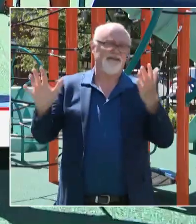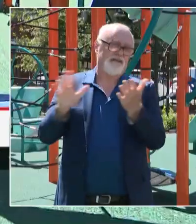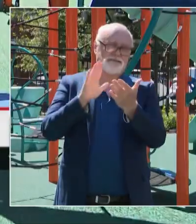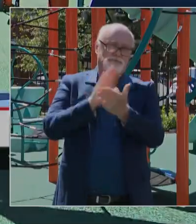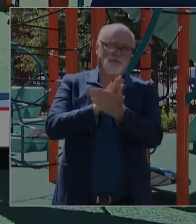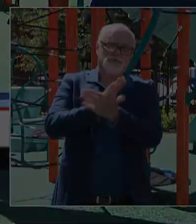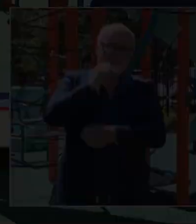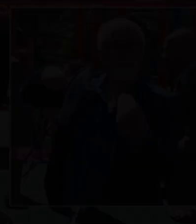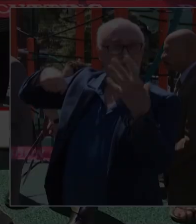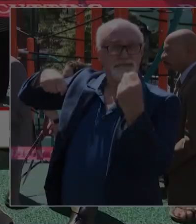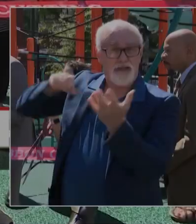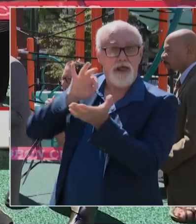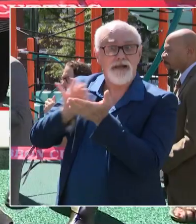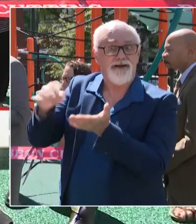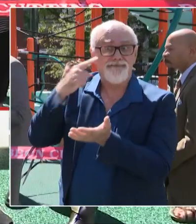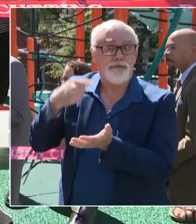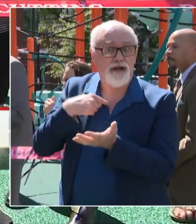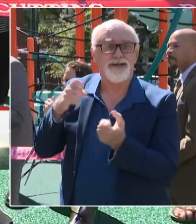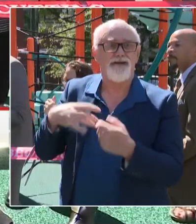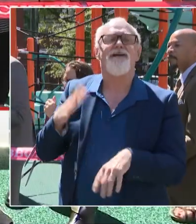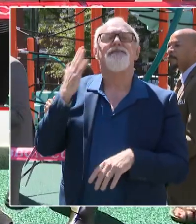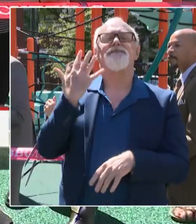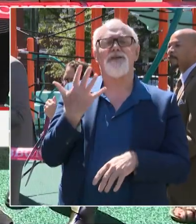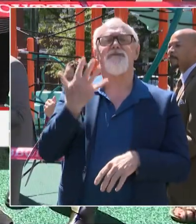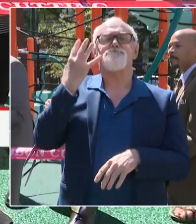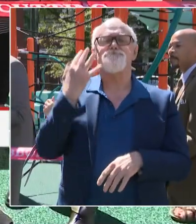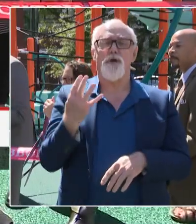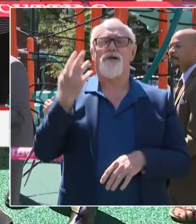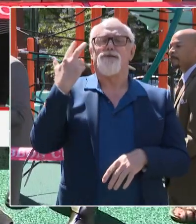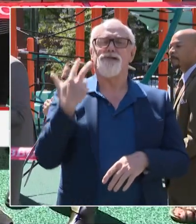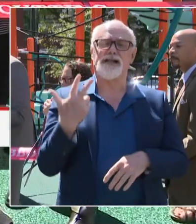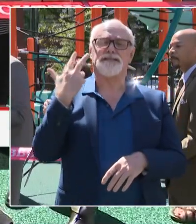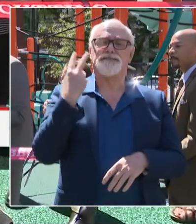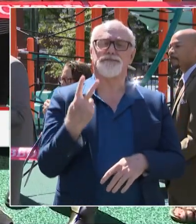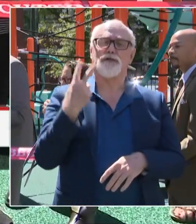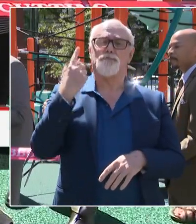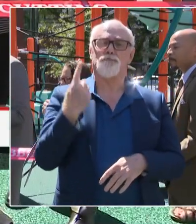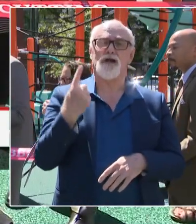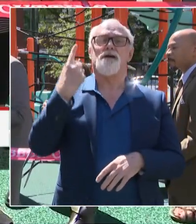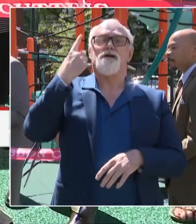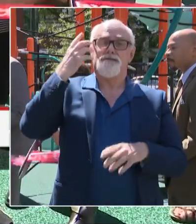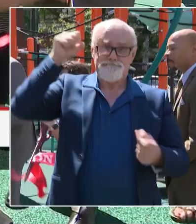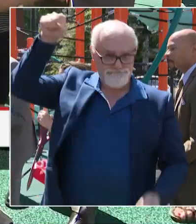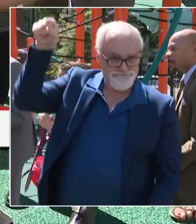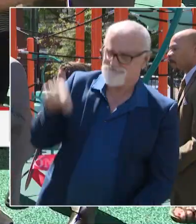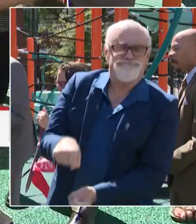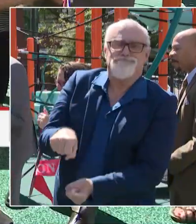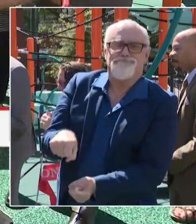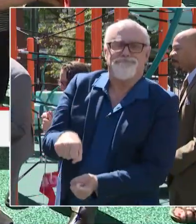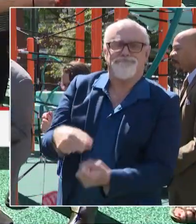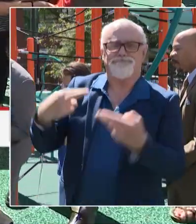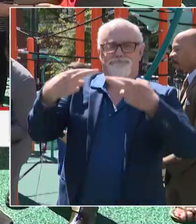you. 5, 4, 3, 2, 1.